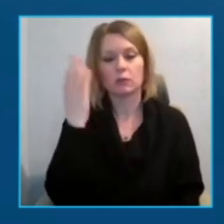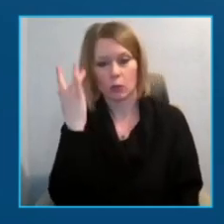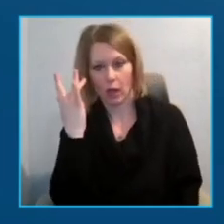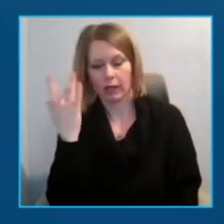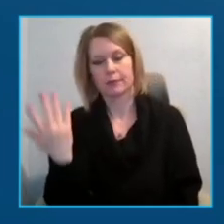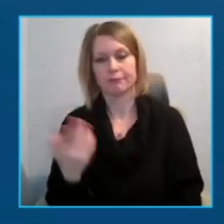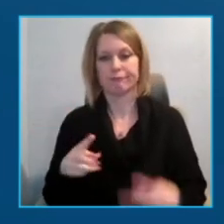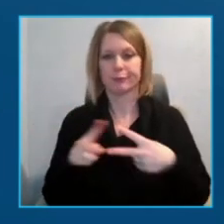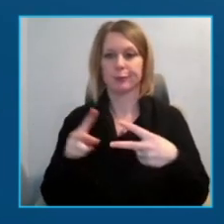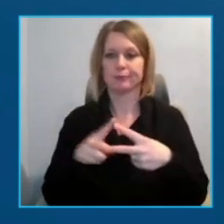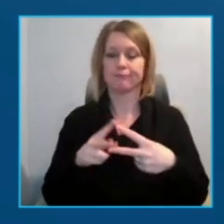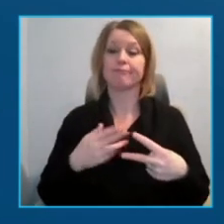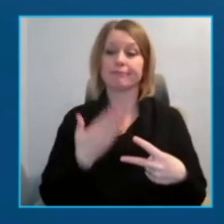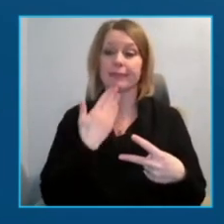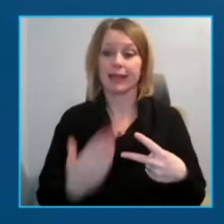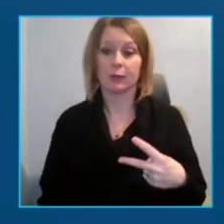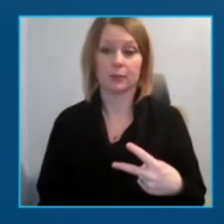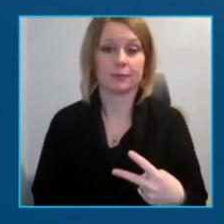Thank you.